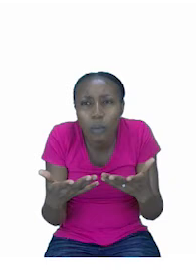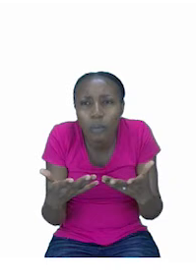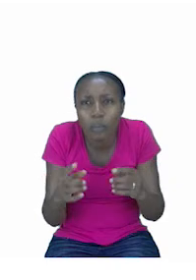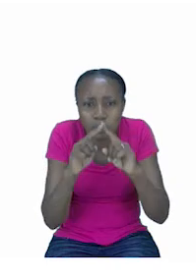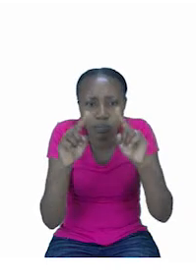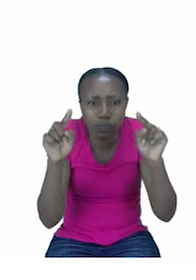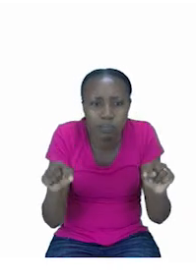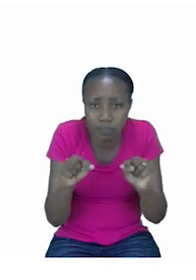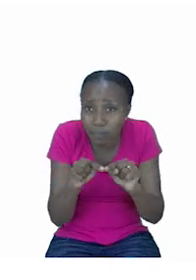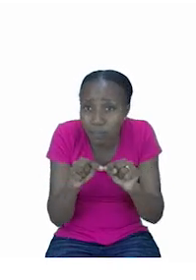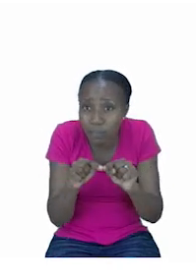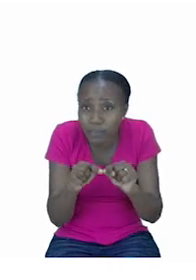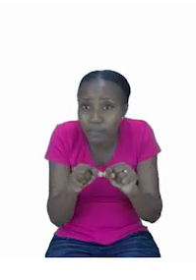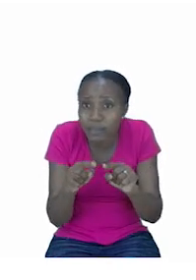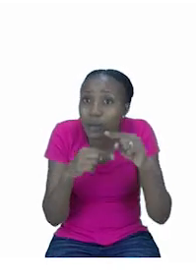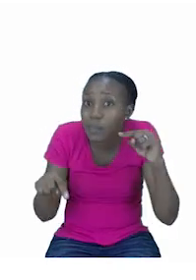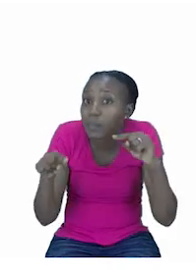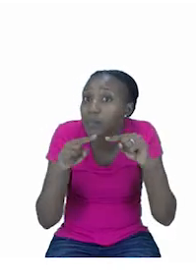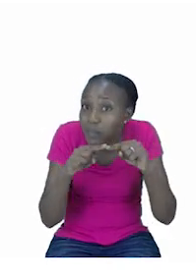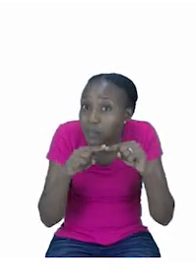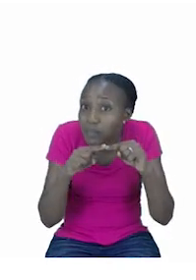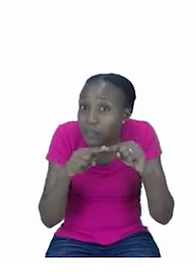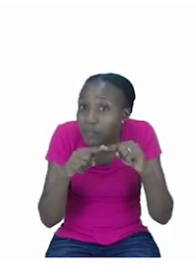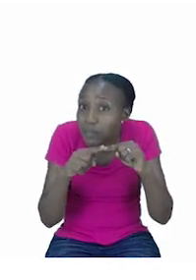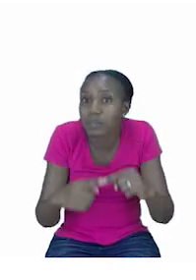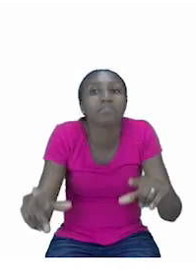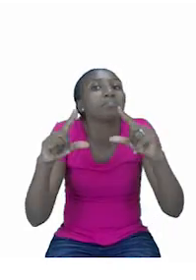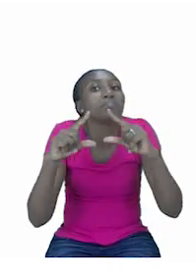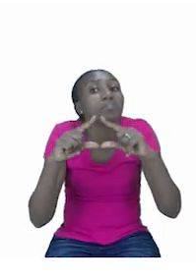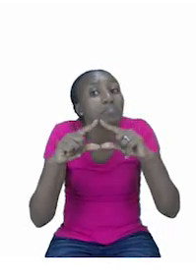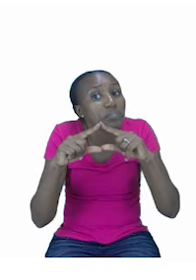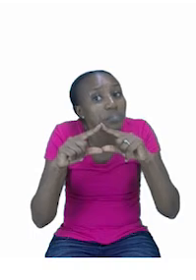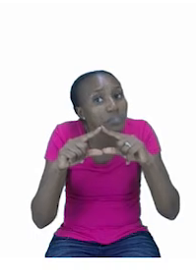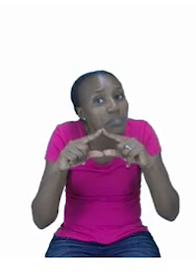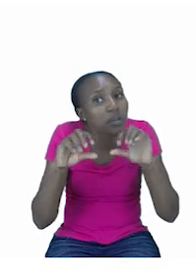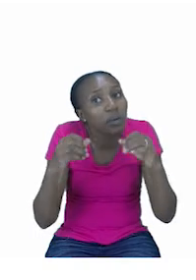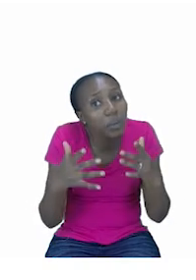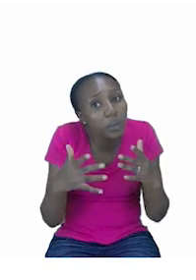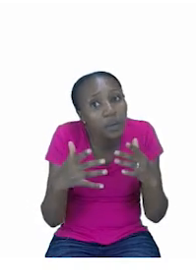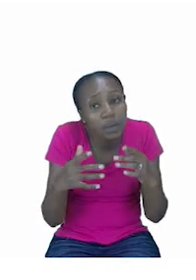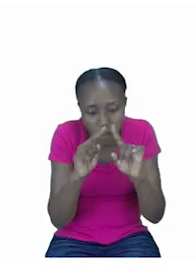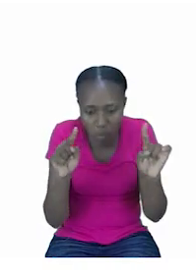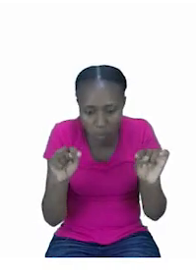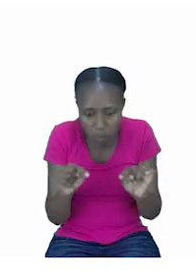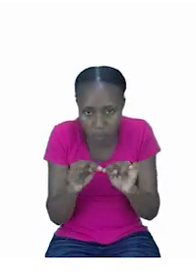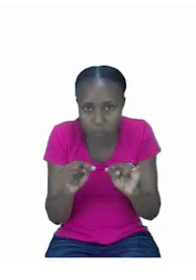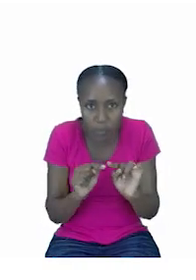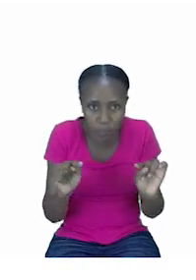see. How many circles can you see? You are going to put the number in the